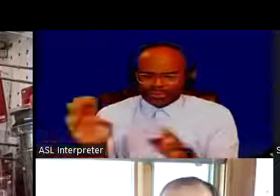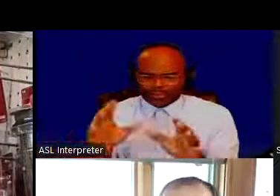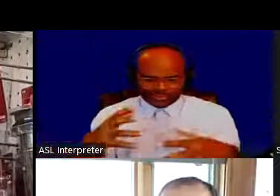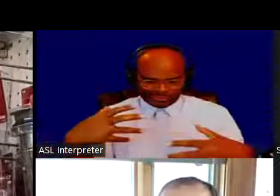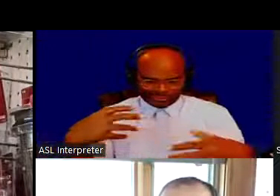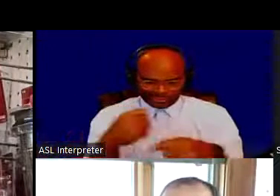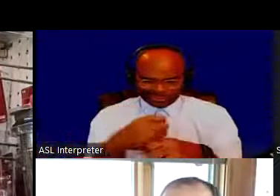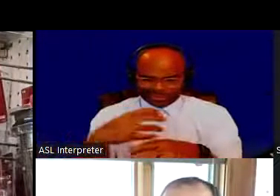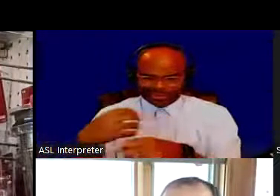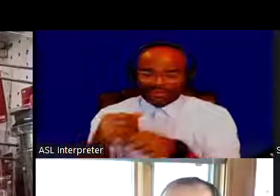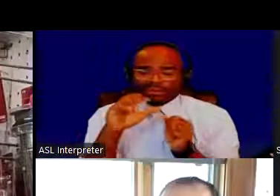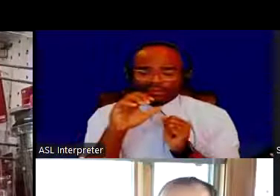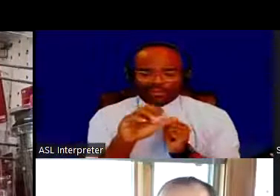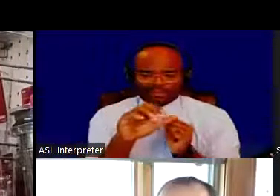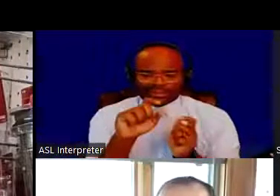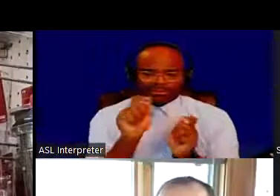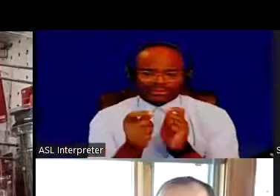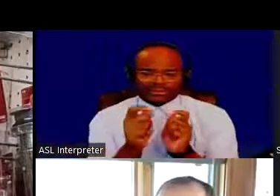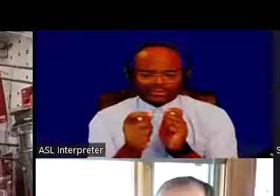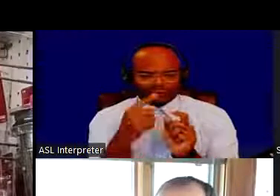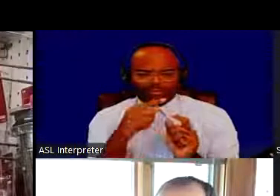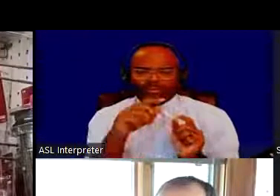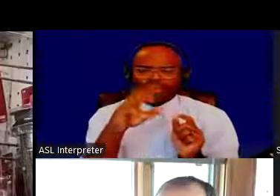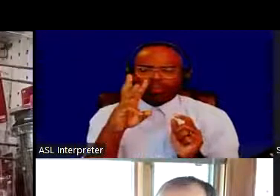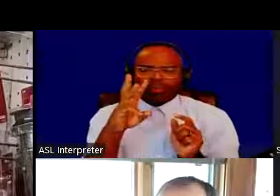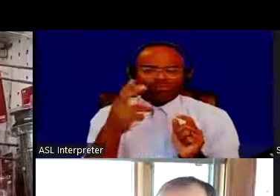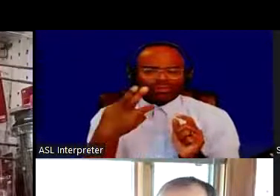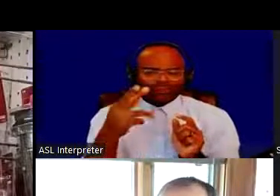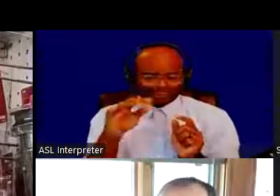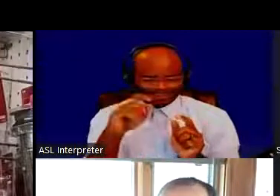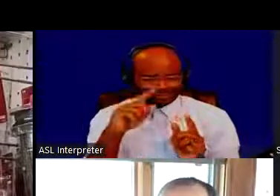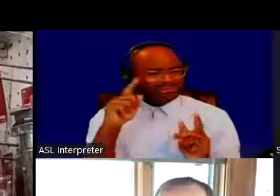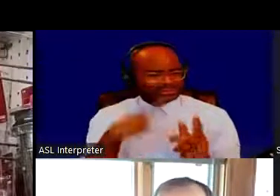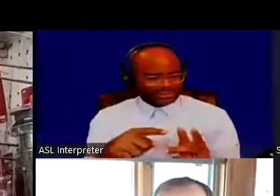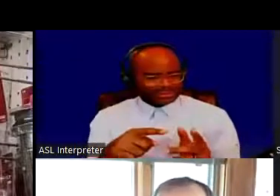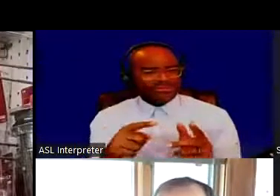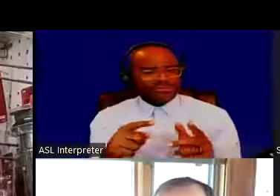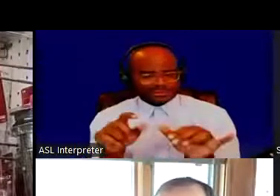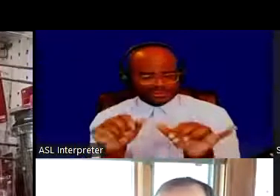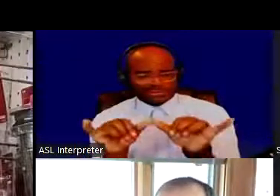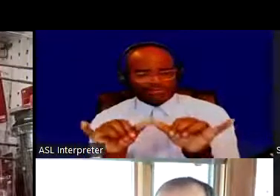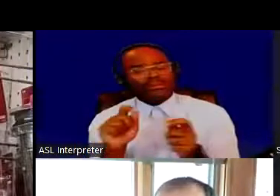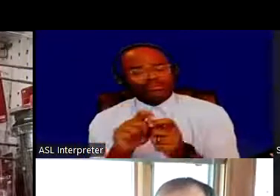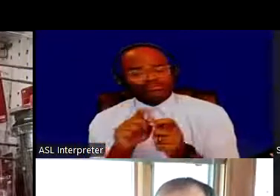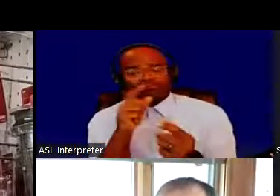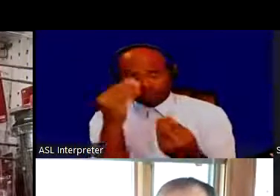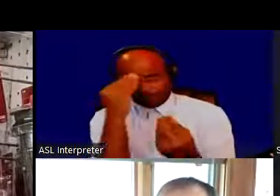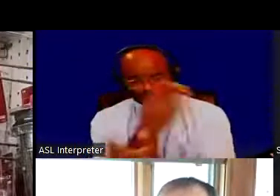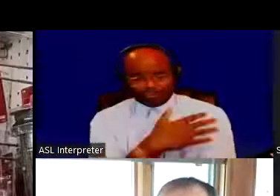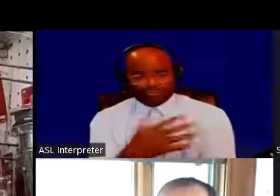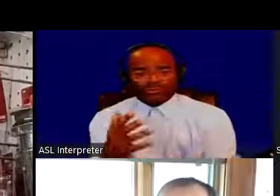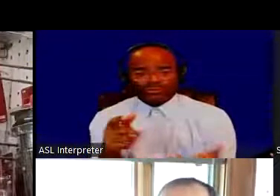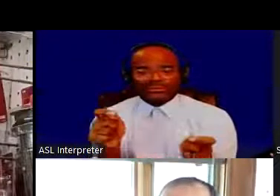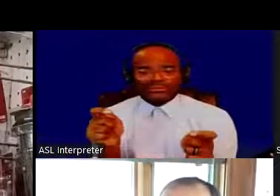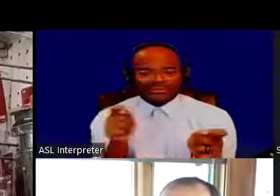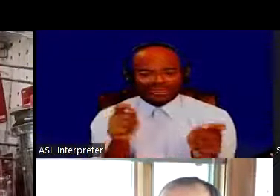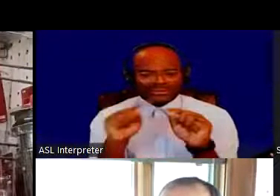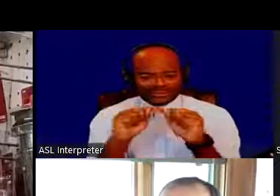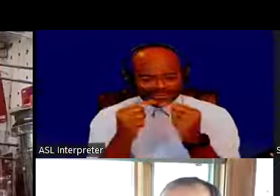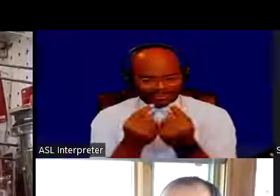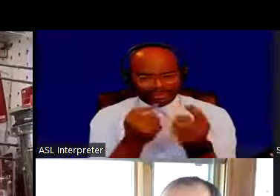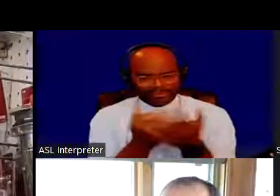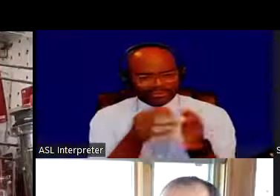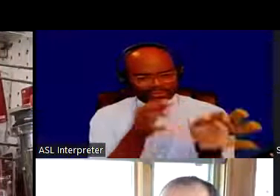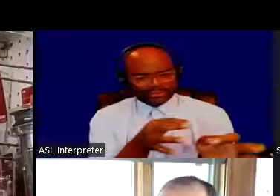climate adaptation for wildlife management at a scale and resolution, to actually inform on-the-ground management decisions, and to